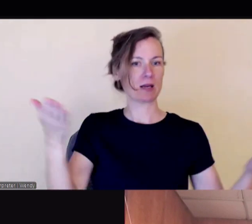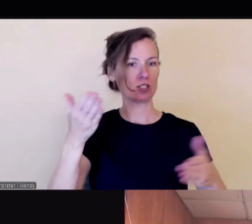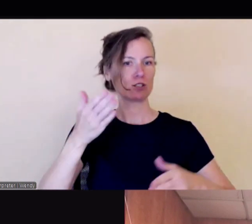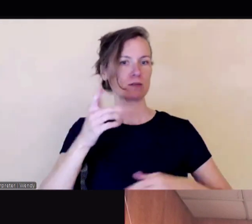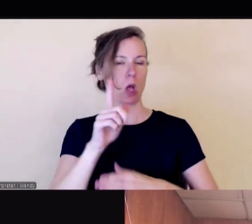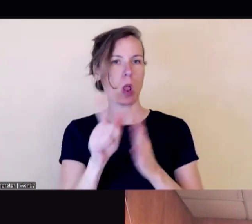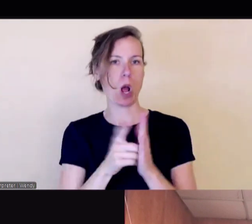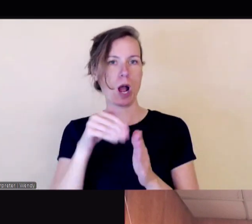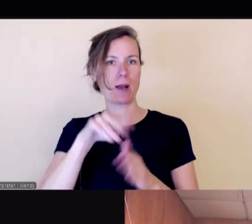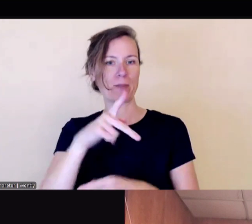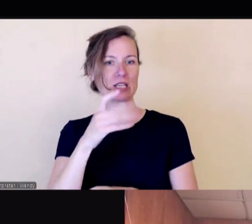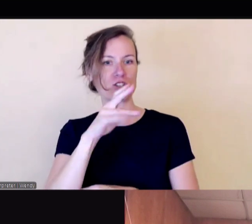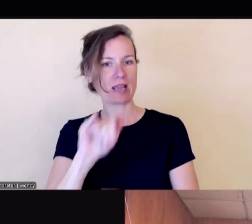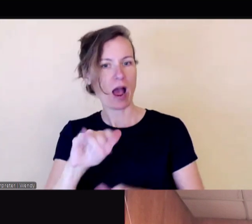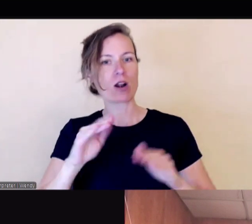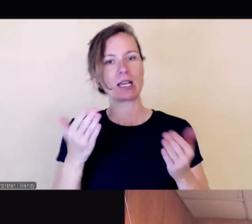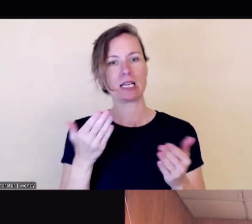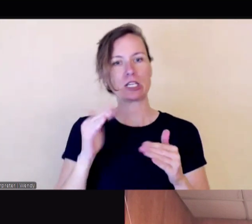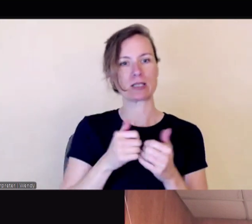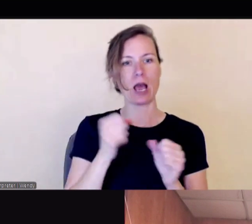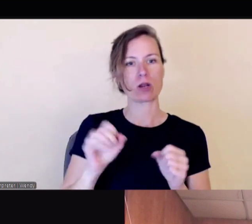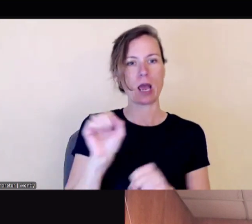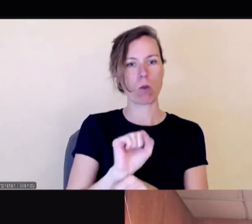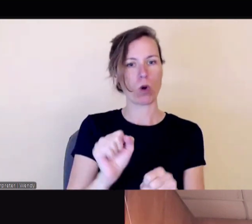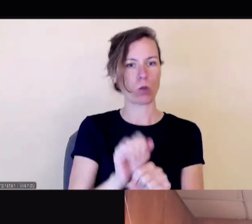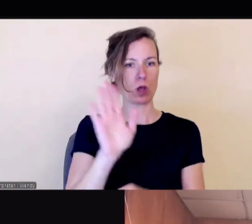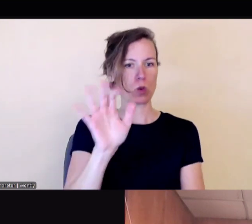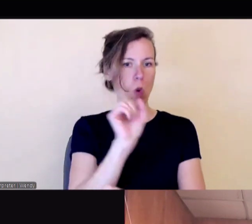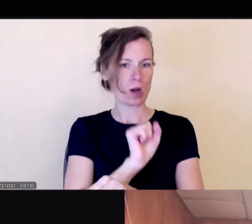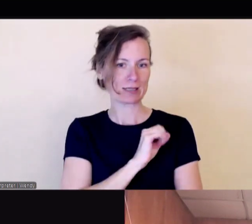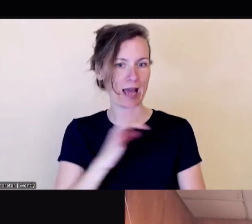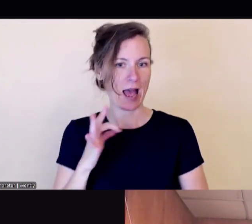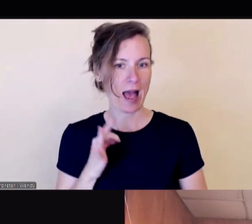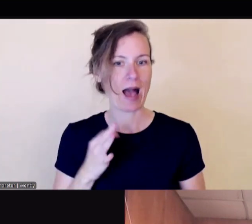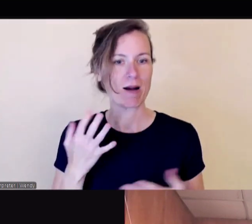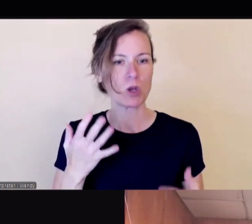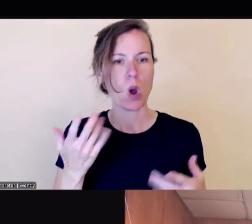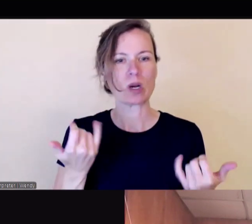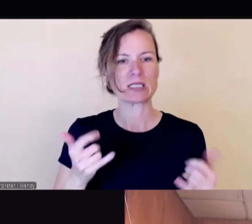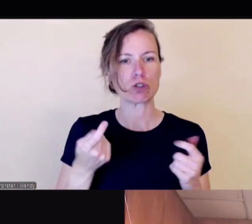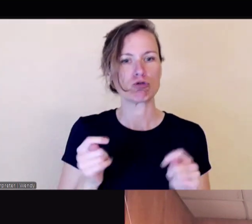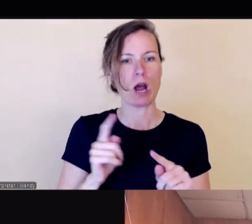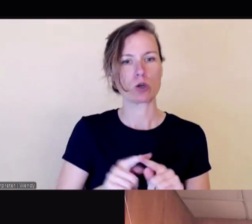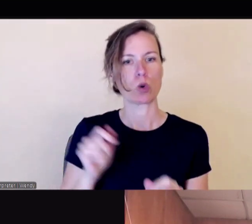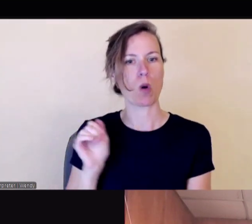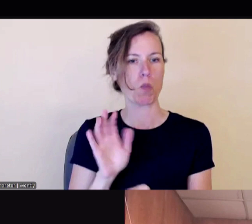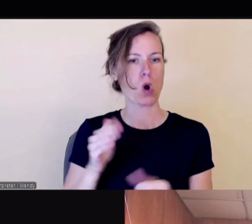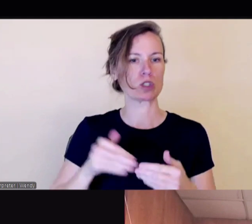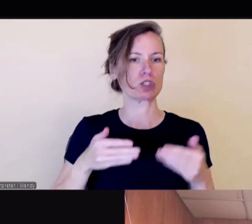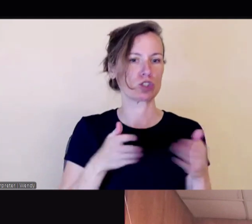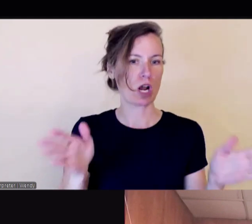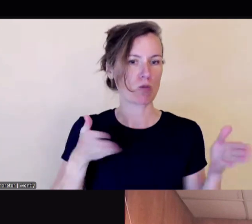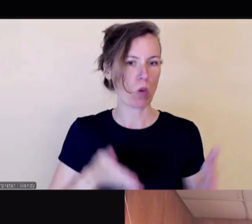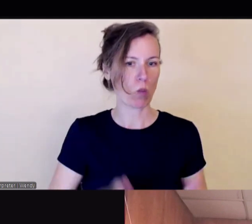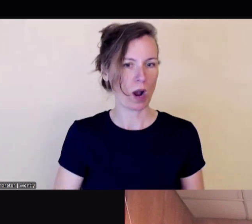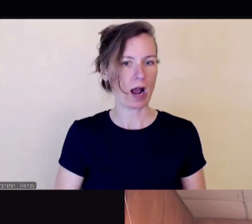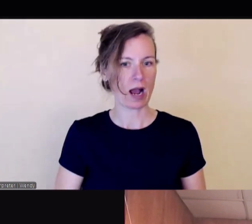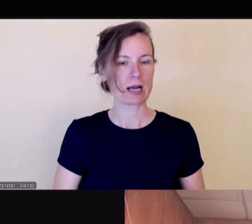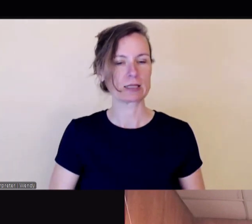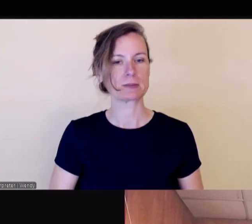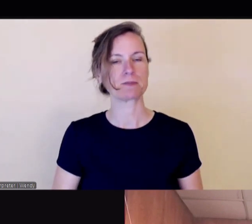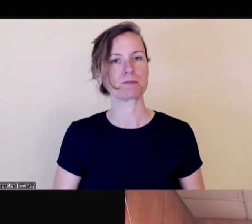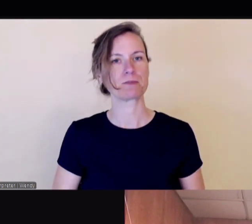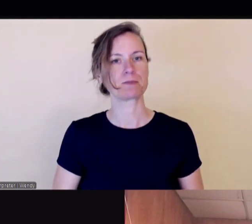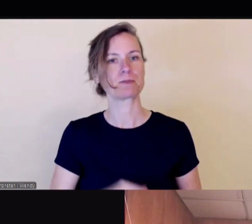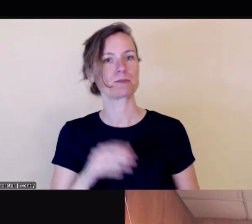Okay, thank you for that, Councilmember Brenner. I have a couple of things. The first one is that you said your name, and I thought,